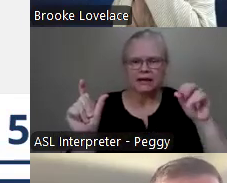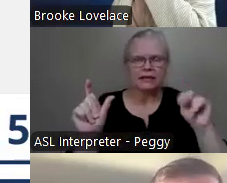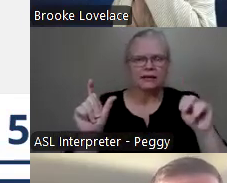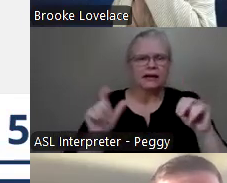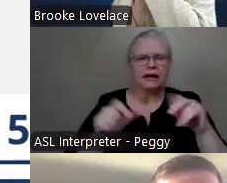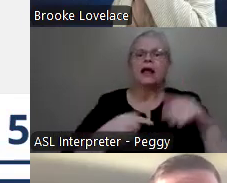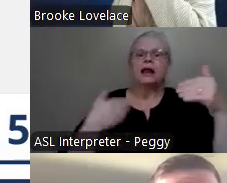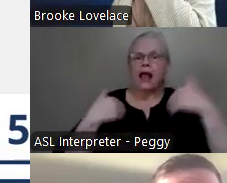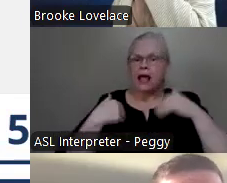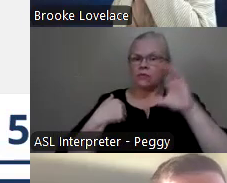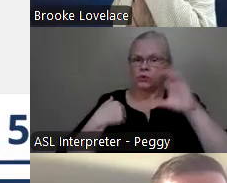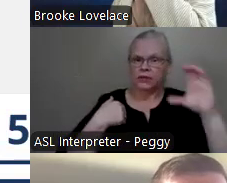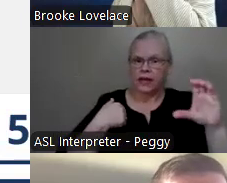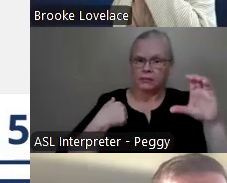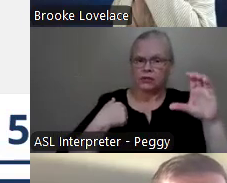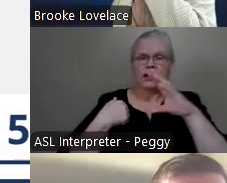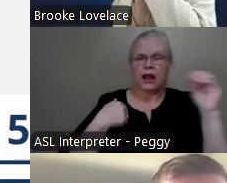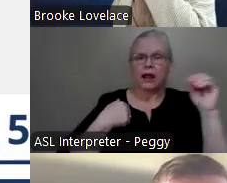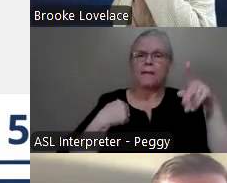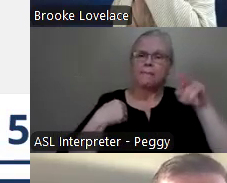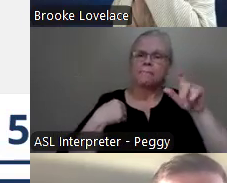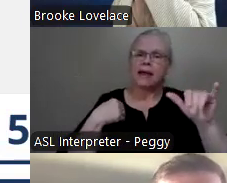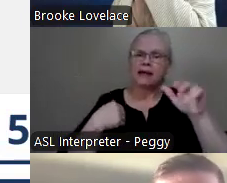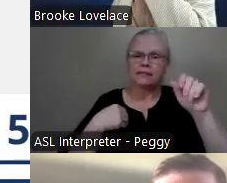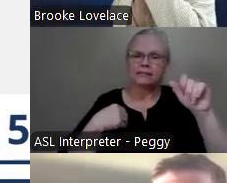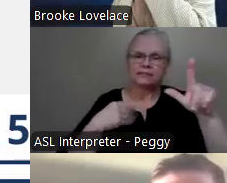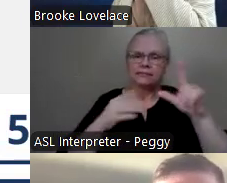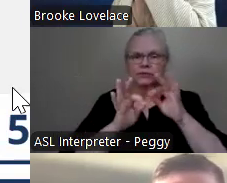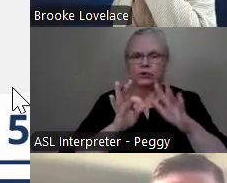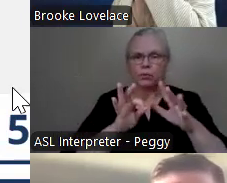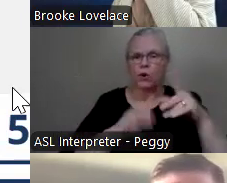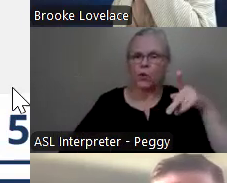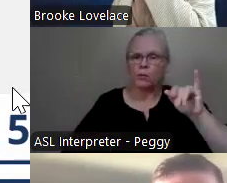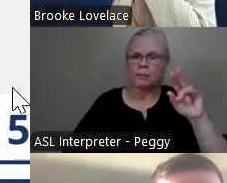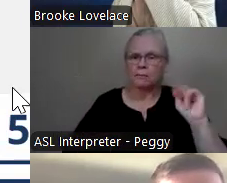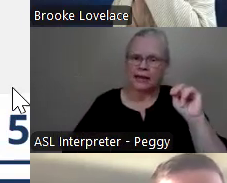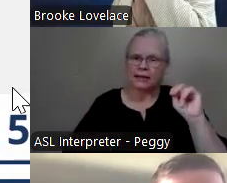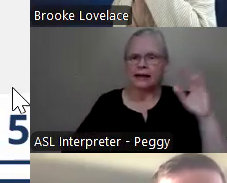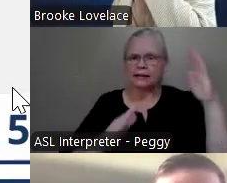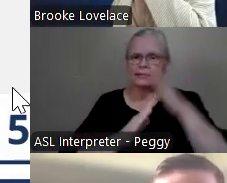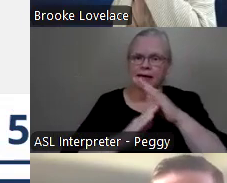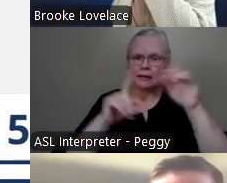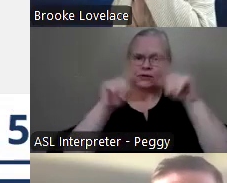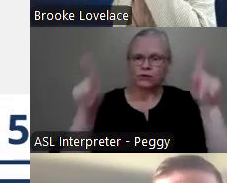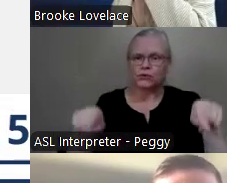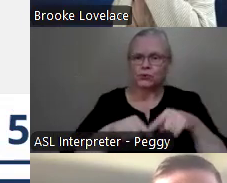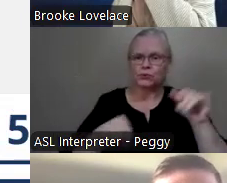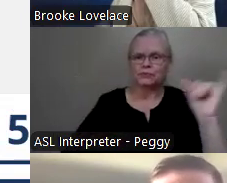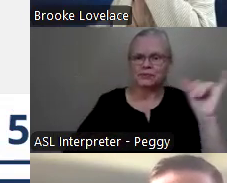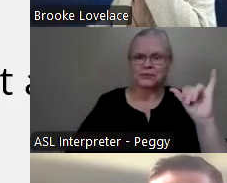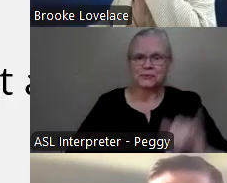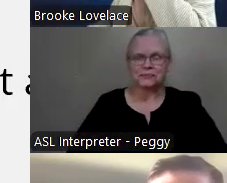screen. And Peggy, our ASL interpreter, will be pinned at the top of the screen as well.